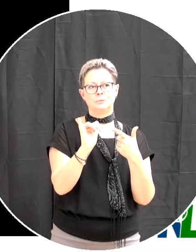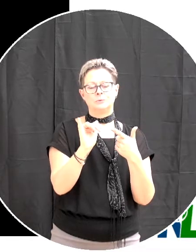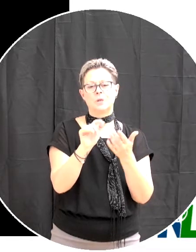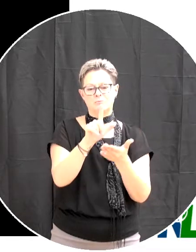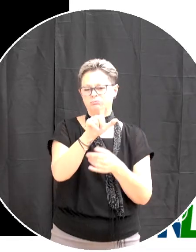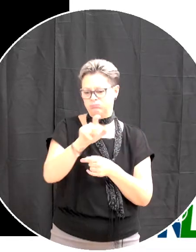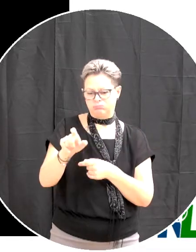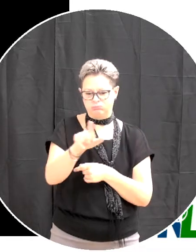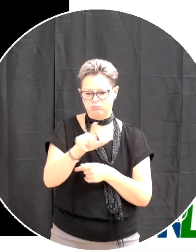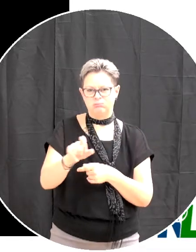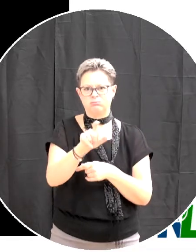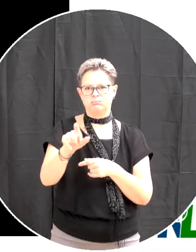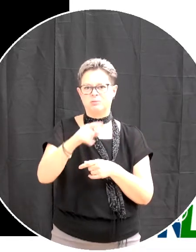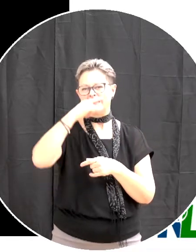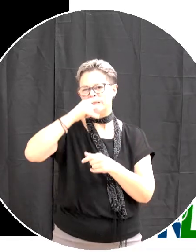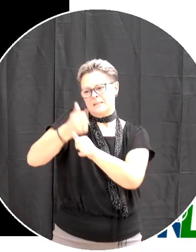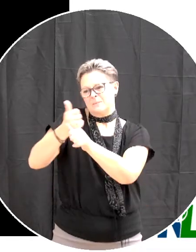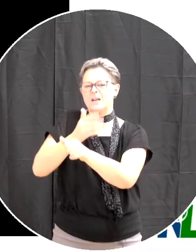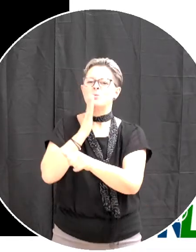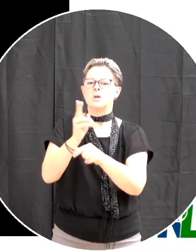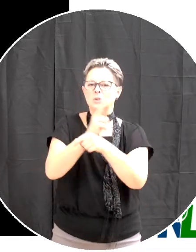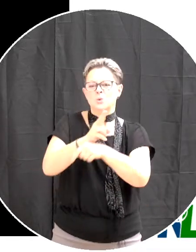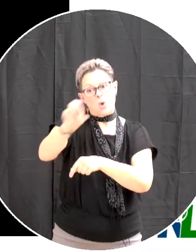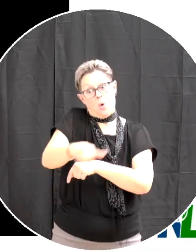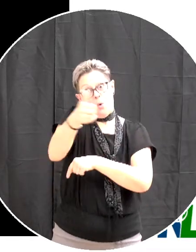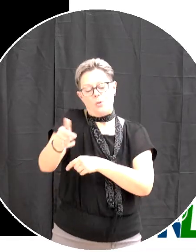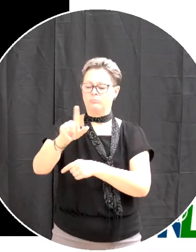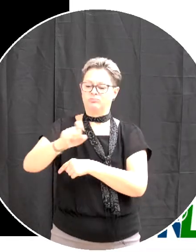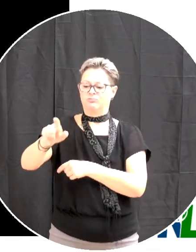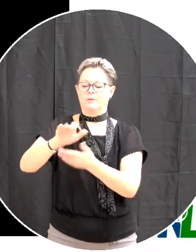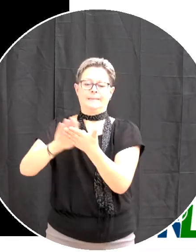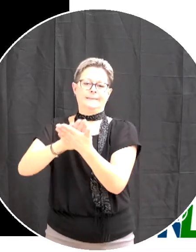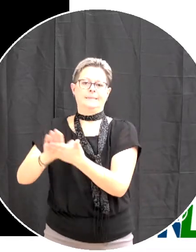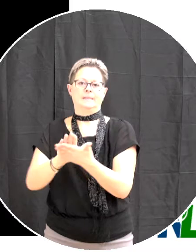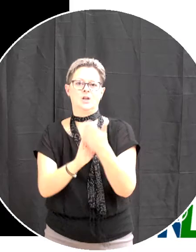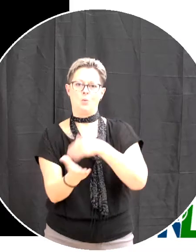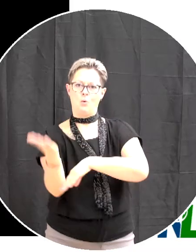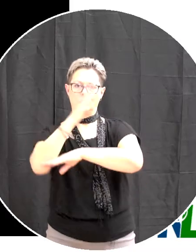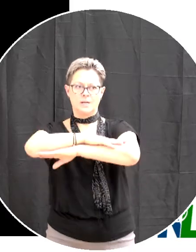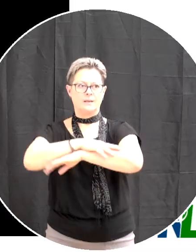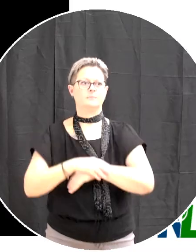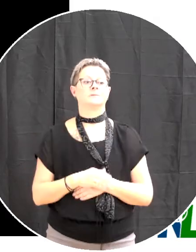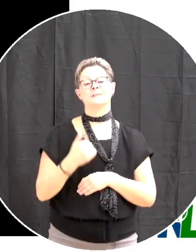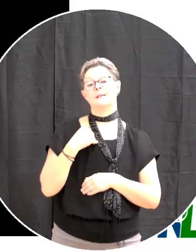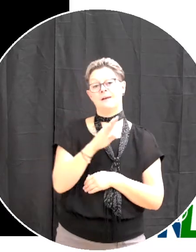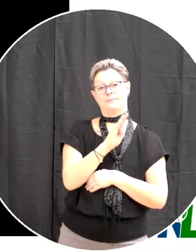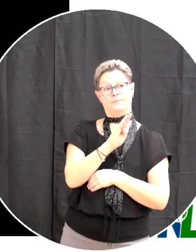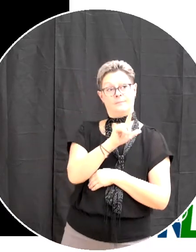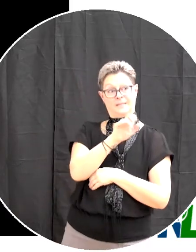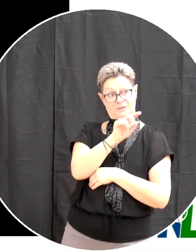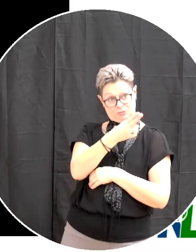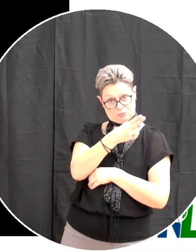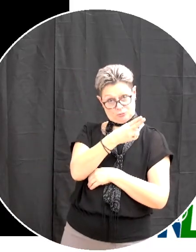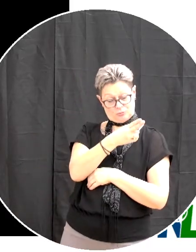by children throughout the day. So we have our bottle of bleach, our pipette for measuring,